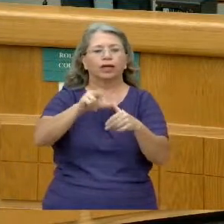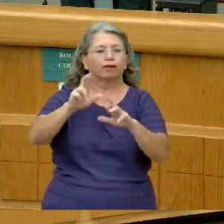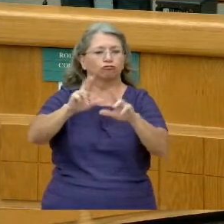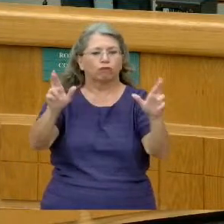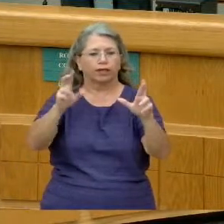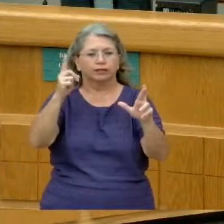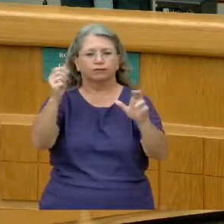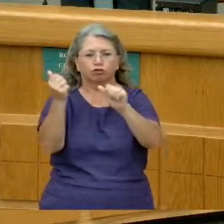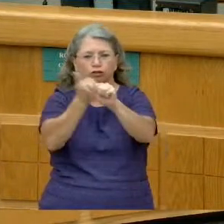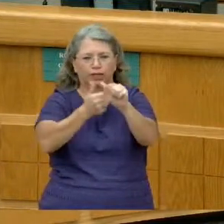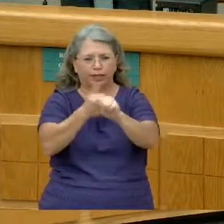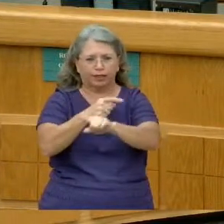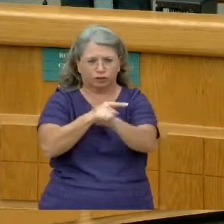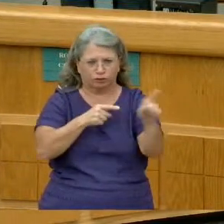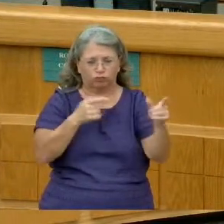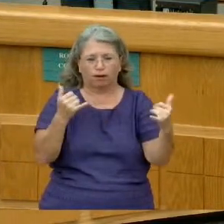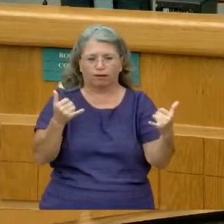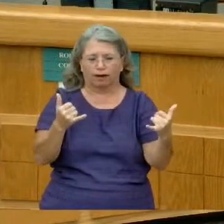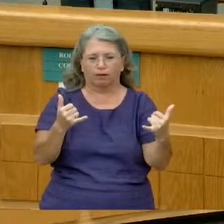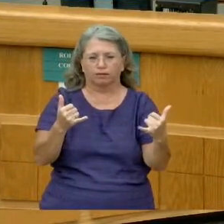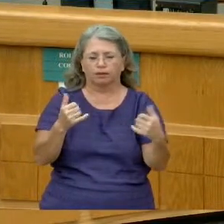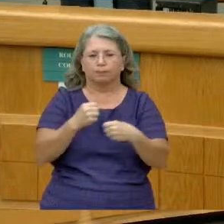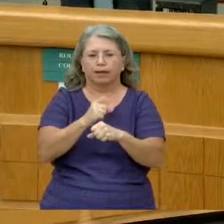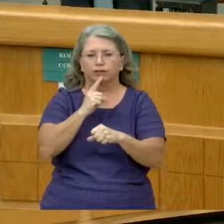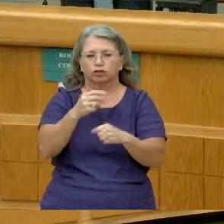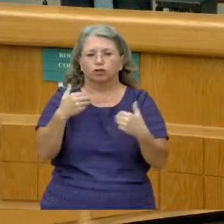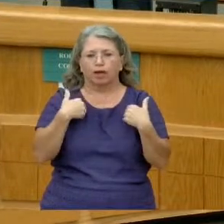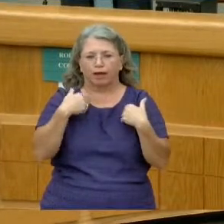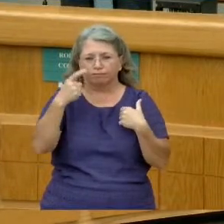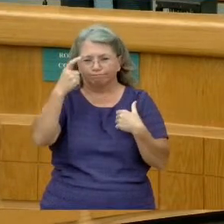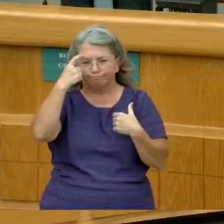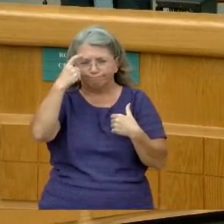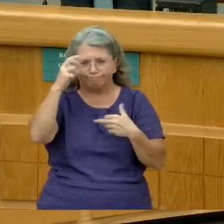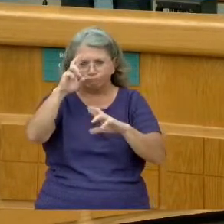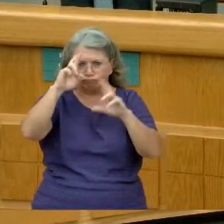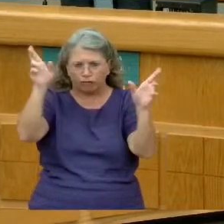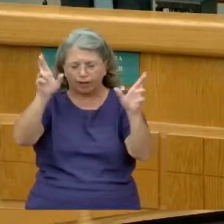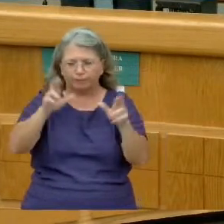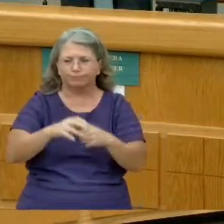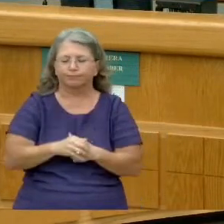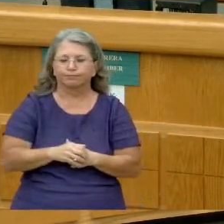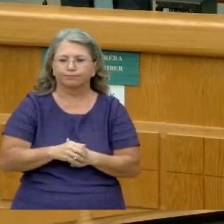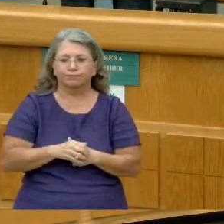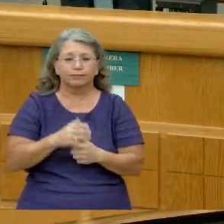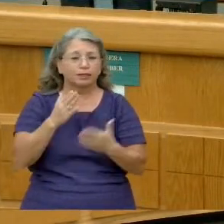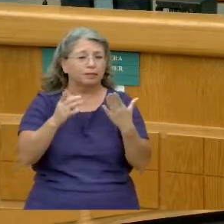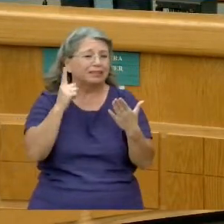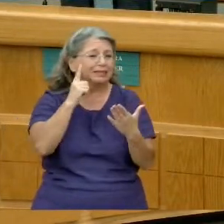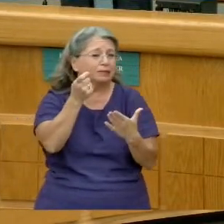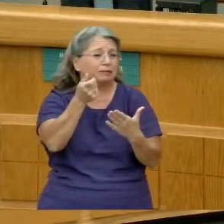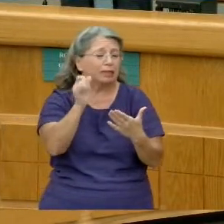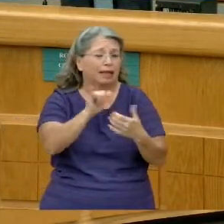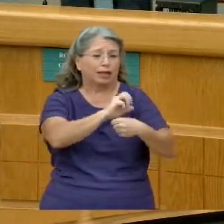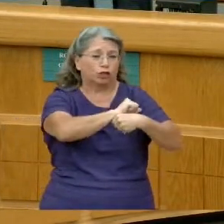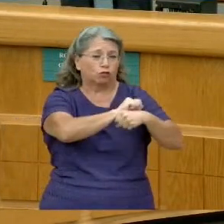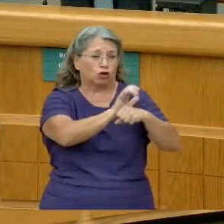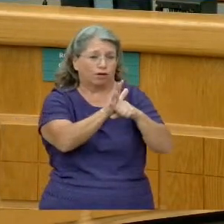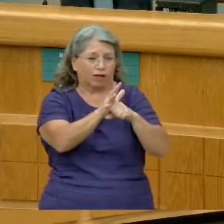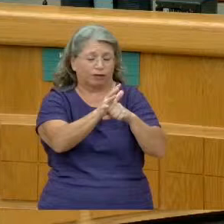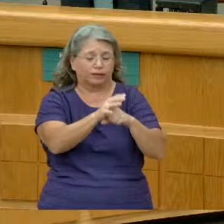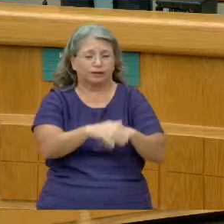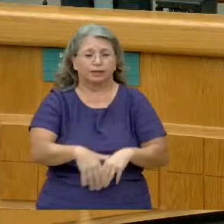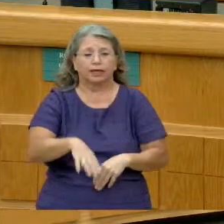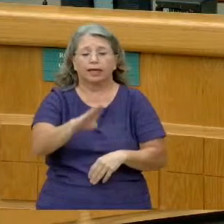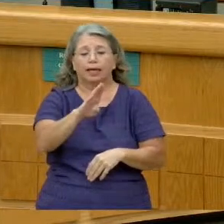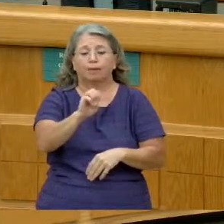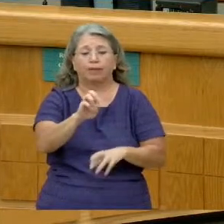now so that you can make sure that you have this in your mind. It might sound just like coronavirus. It's be prepared